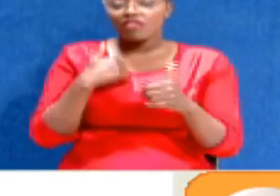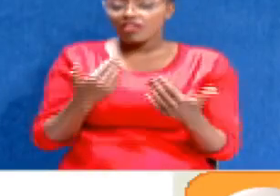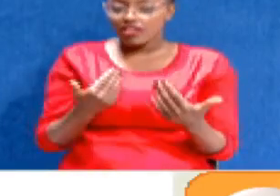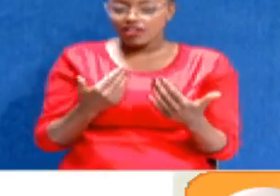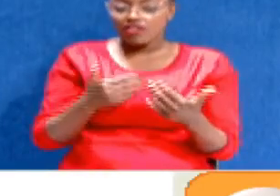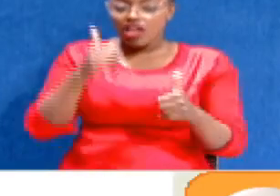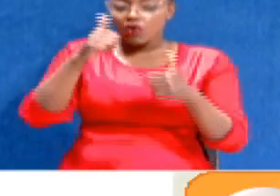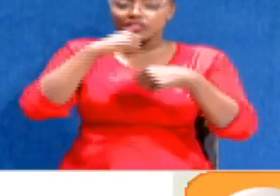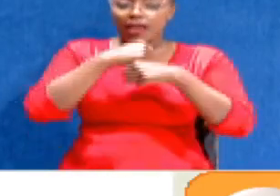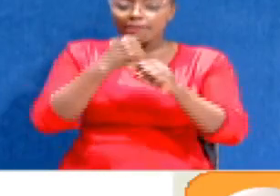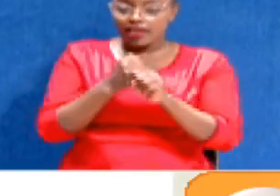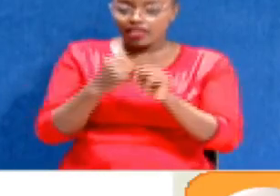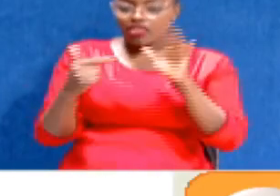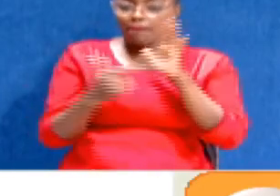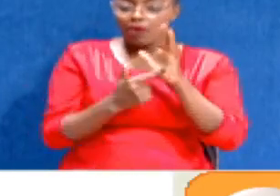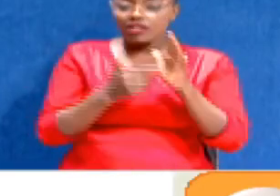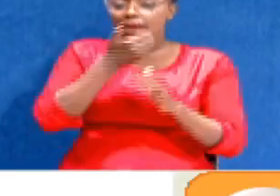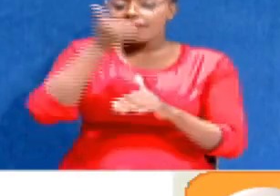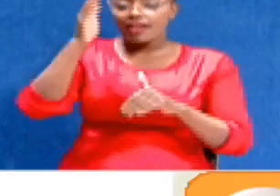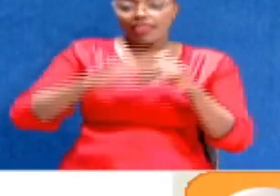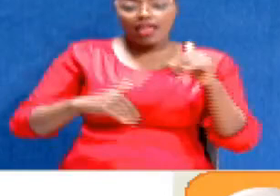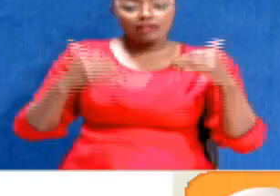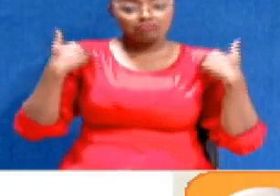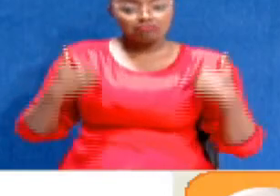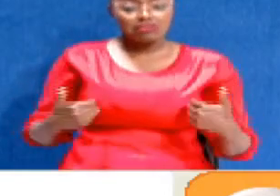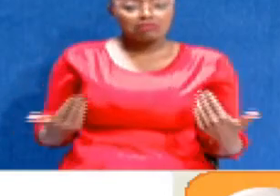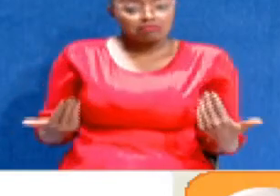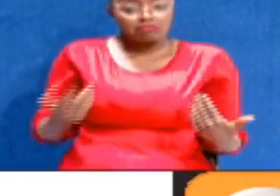of makes this point better than I could.